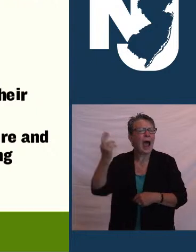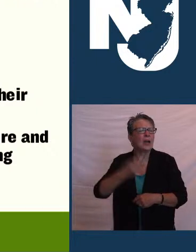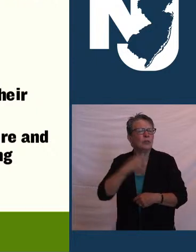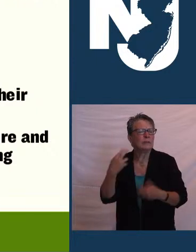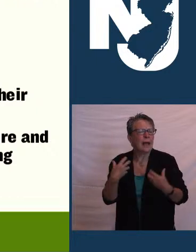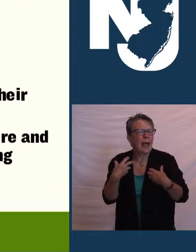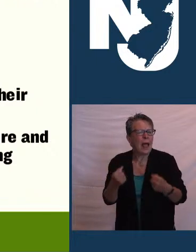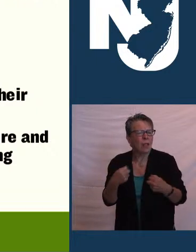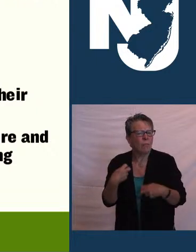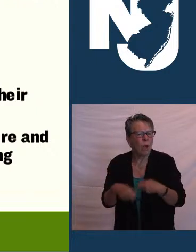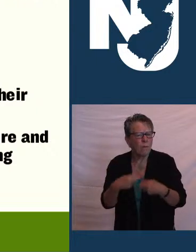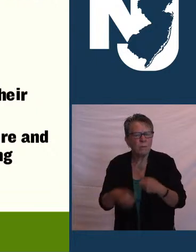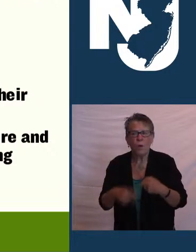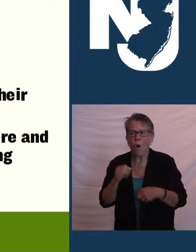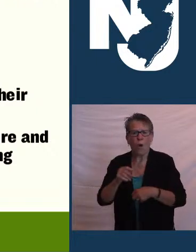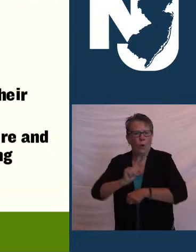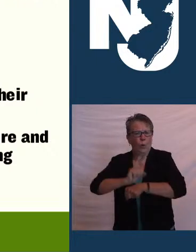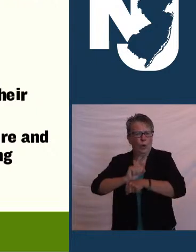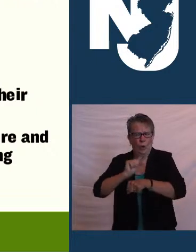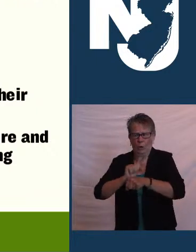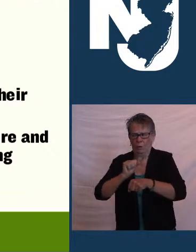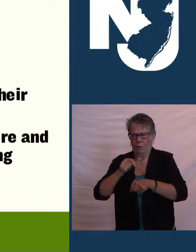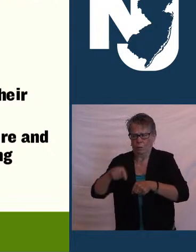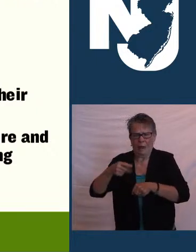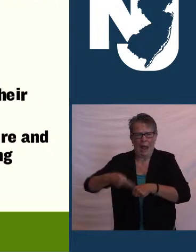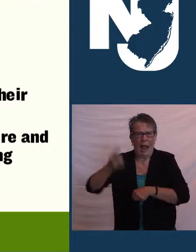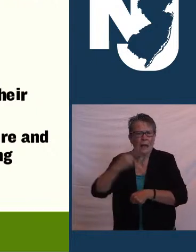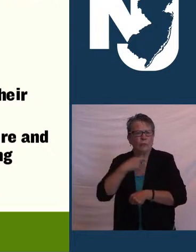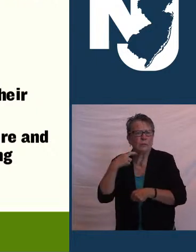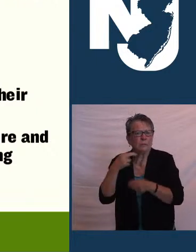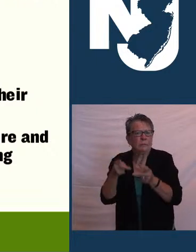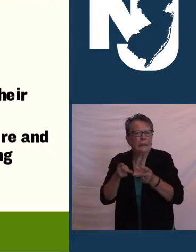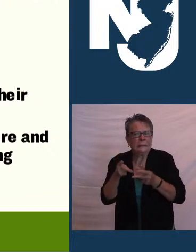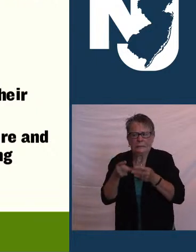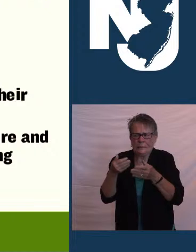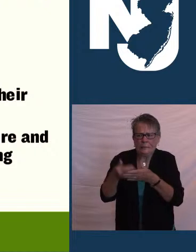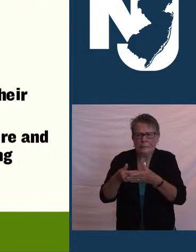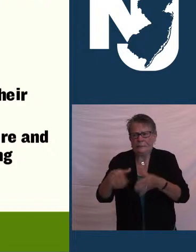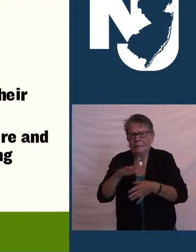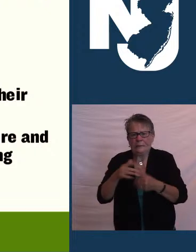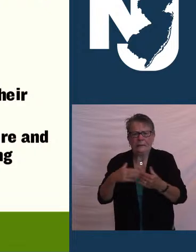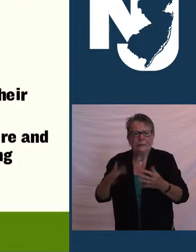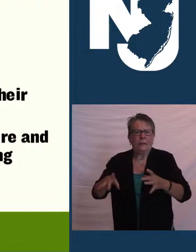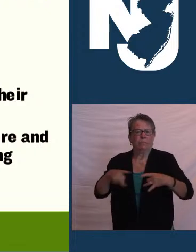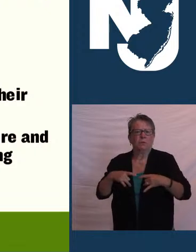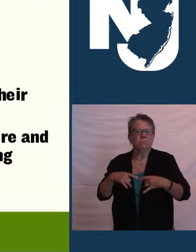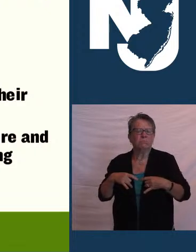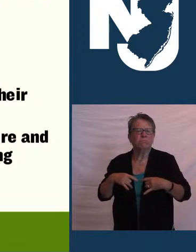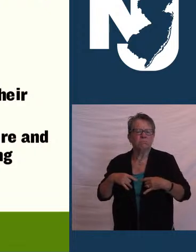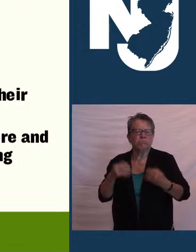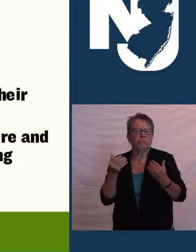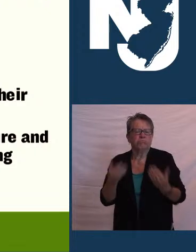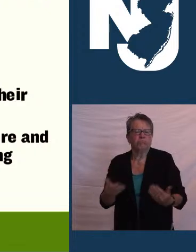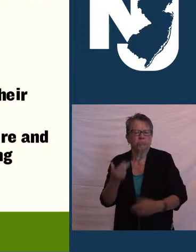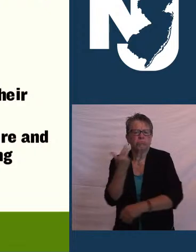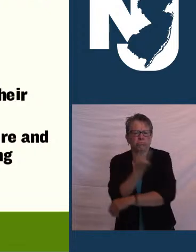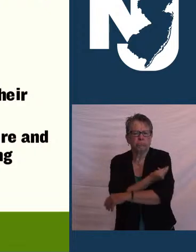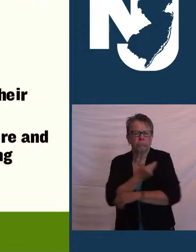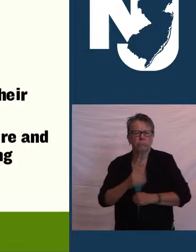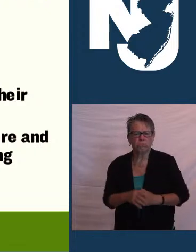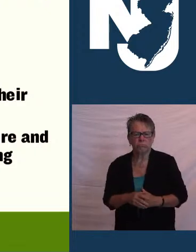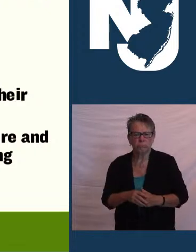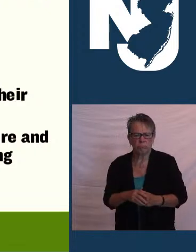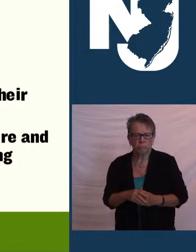of business which would qualify you, if you're 18 and up, to be eligible. So if you meet the eligibility standards, go to